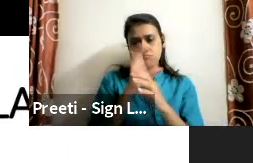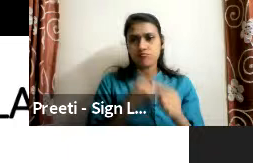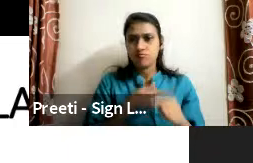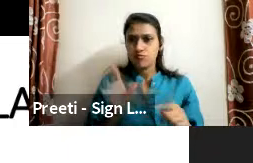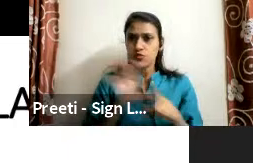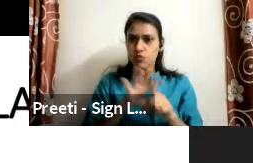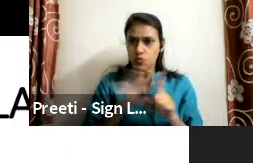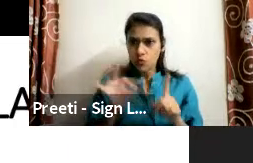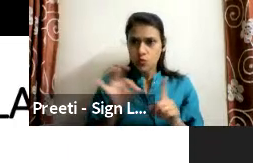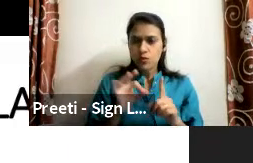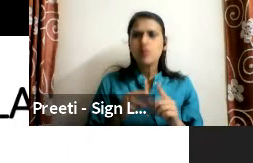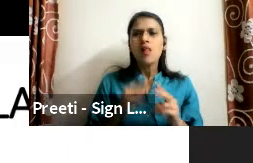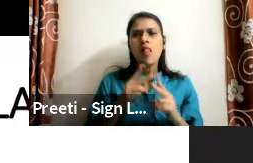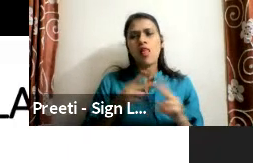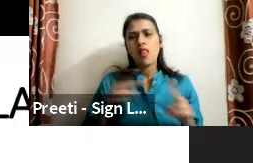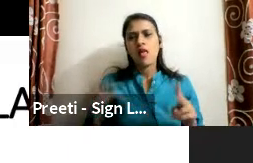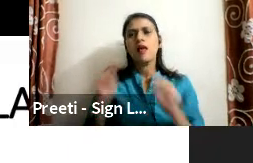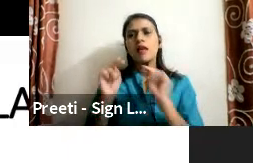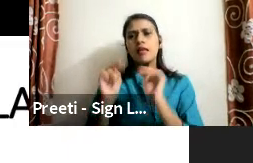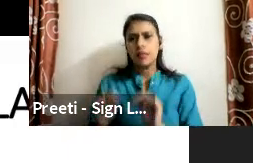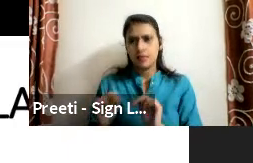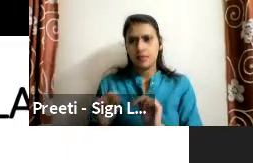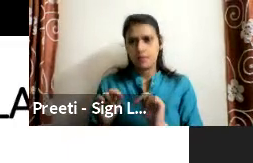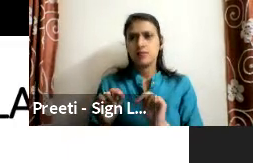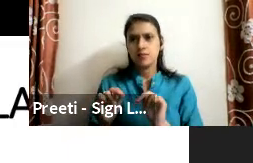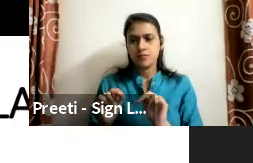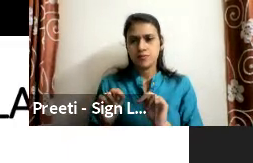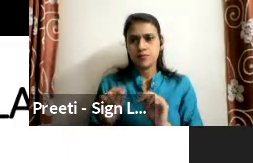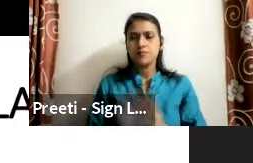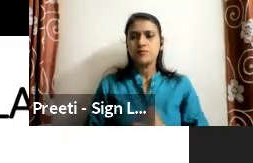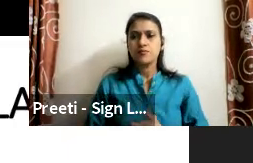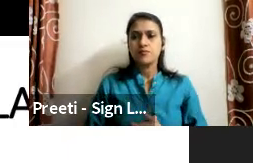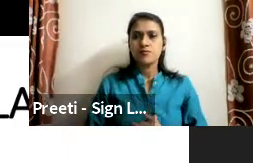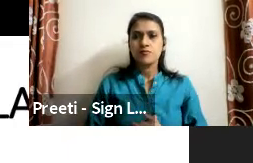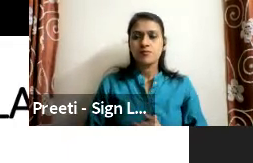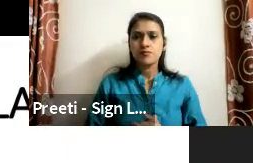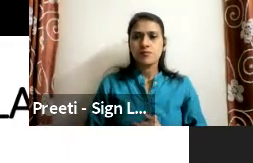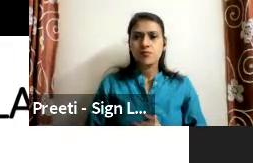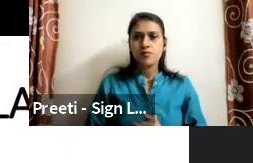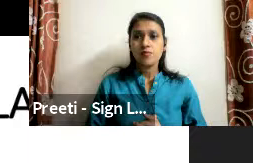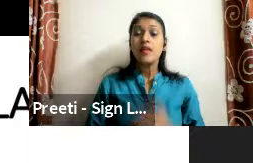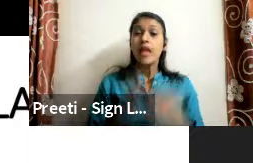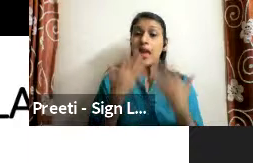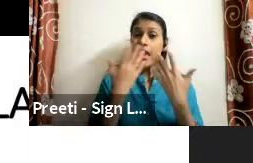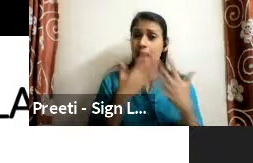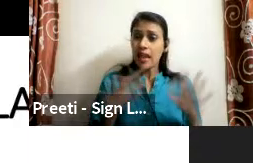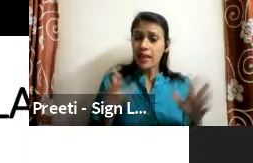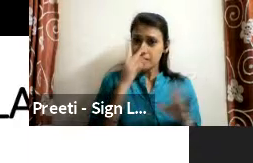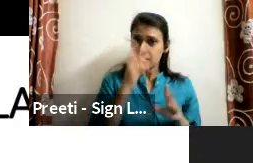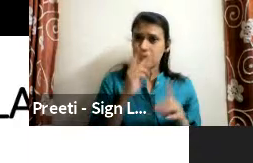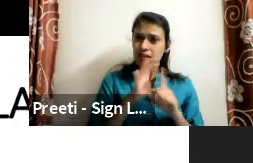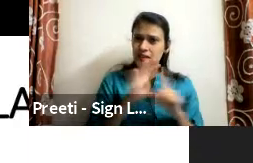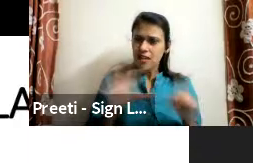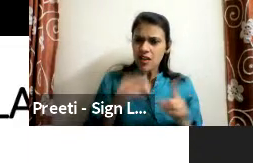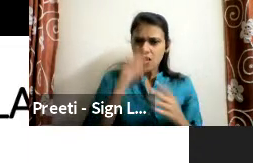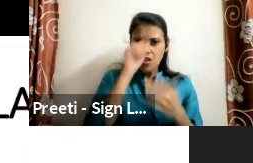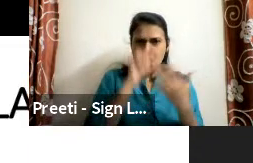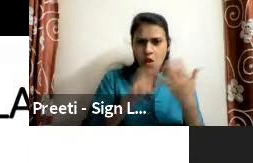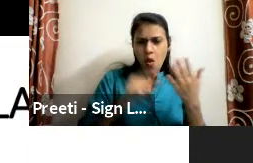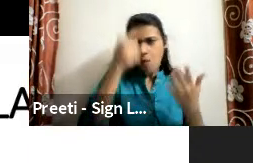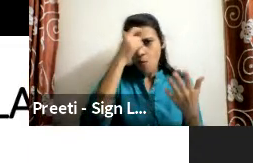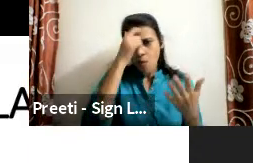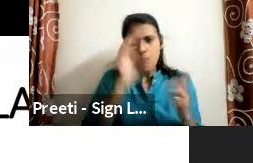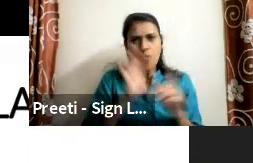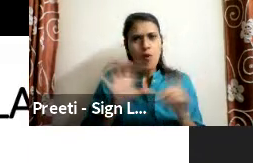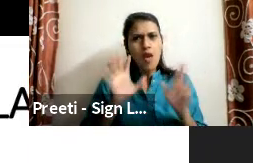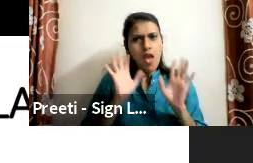Don't routinely need them. Do them only once you have any alarming symptoms coming up. Because whenever you're